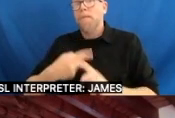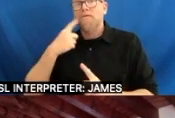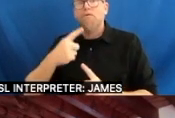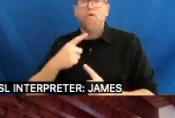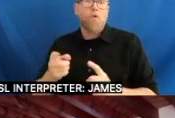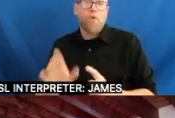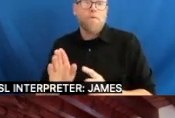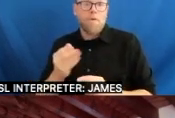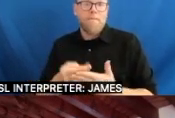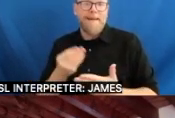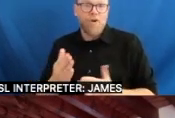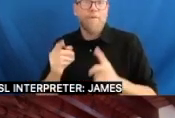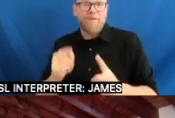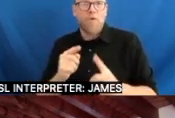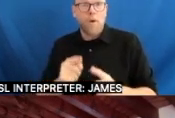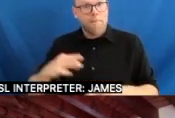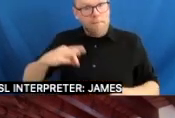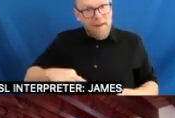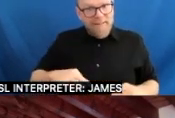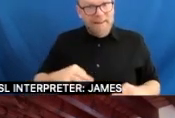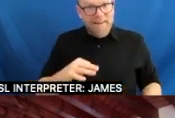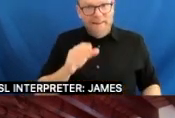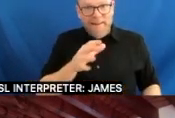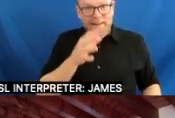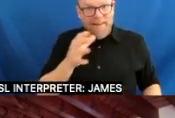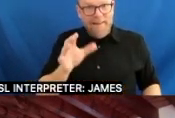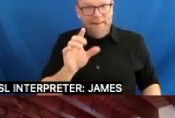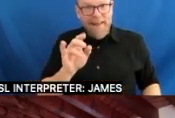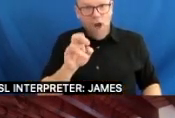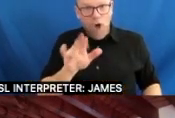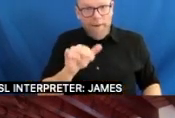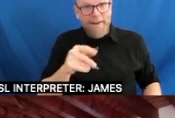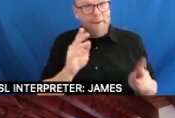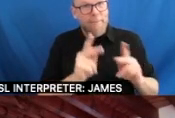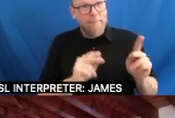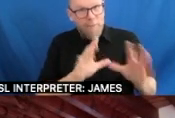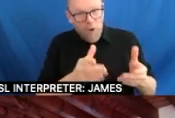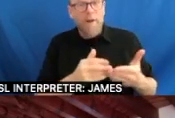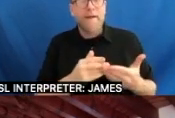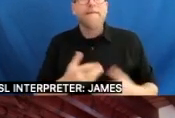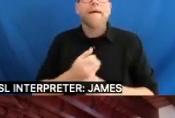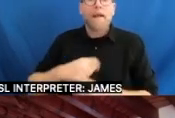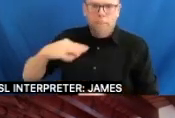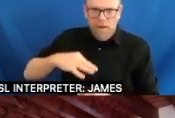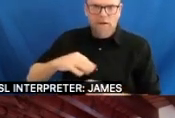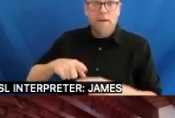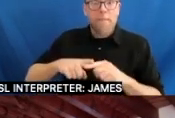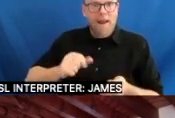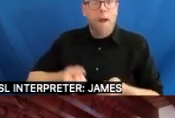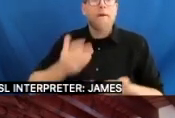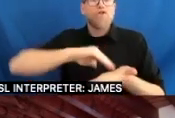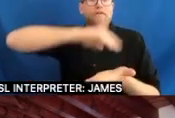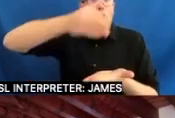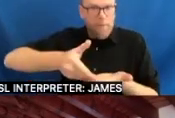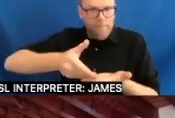dairy farmers. And they also receive an annual dividend that is based on the volume of dairy that they produced. So that's some